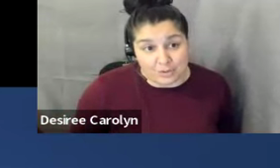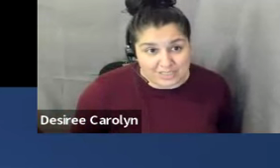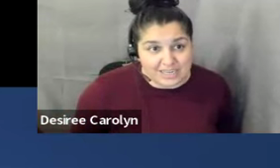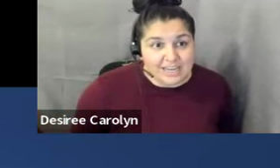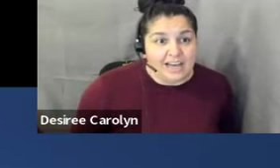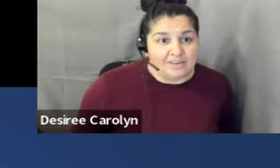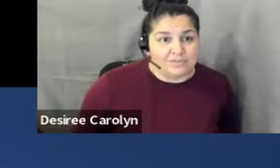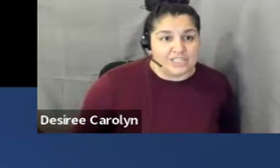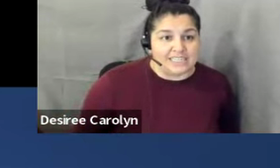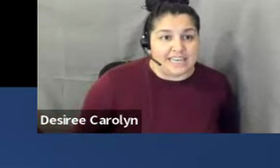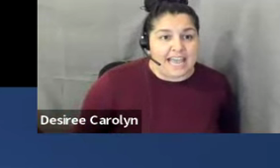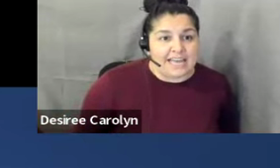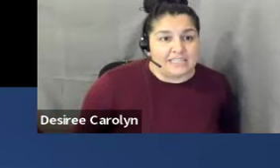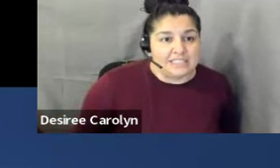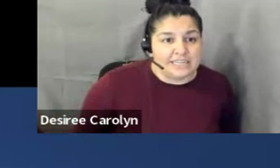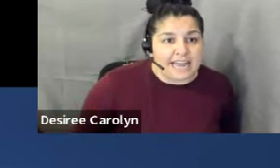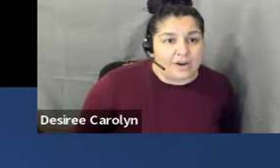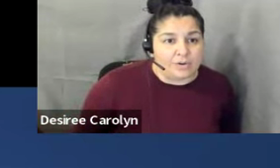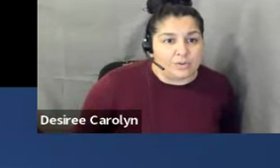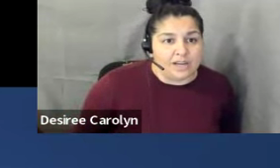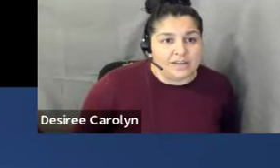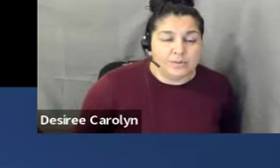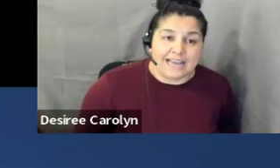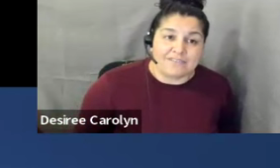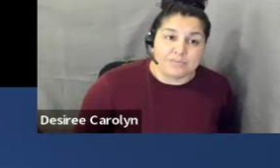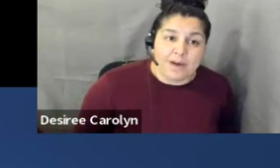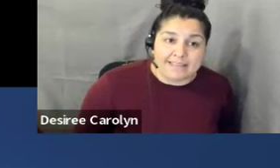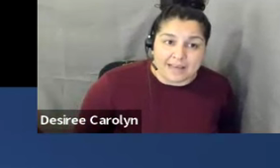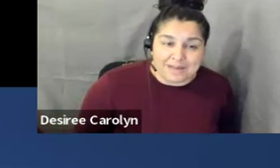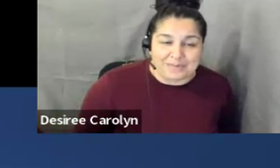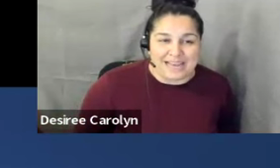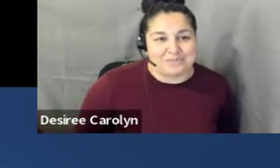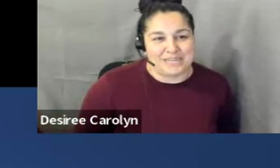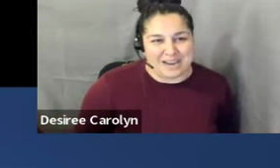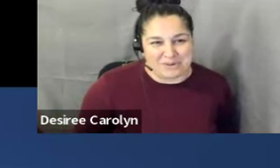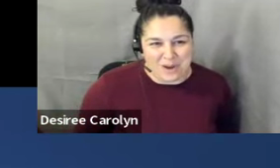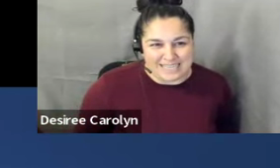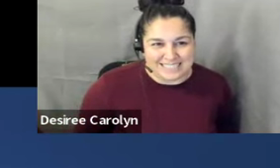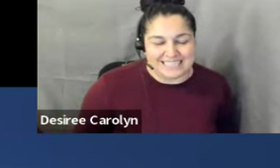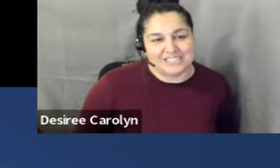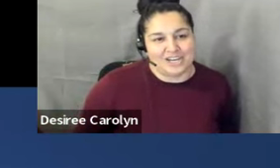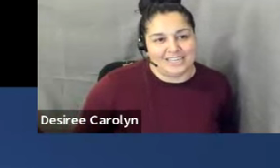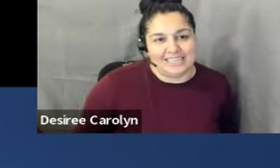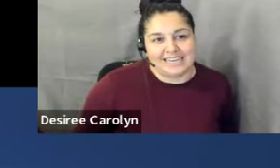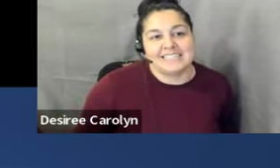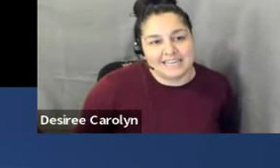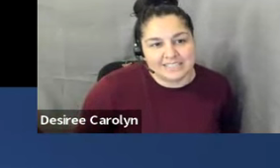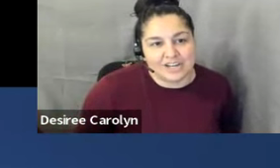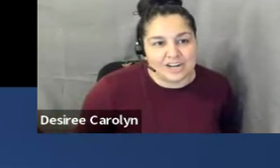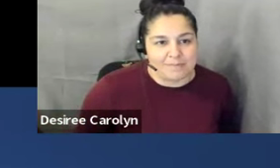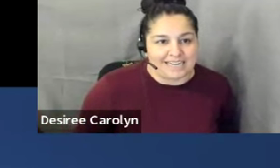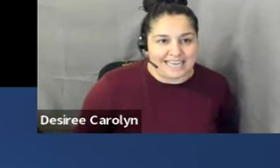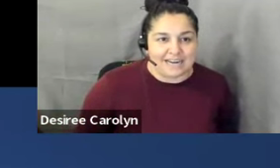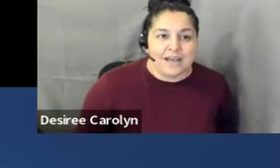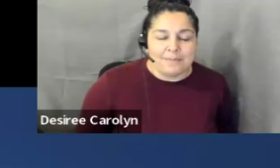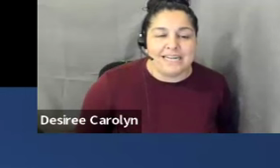they don't, unfortunately. And now we have to remind them and we have to put in that request. It is not, like I said, it's